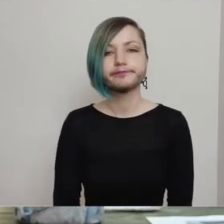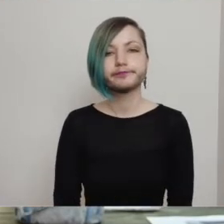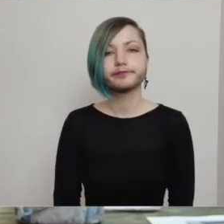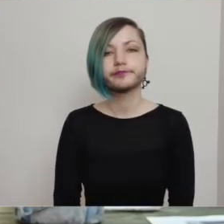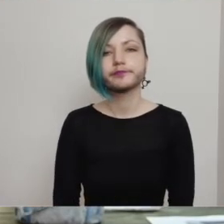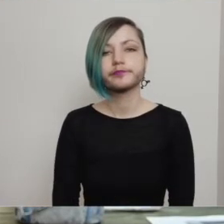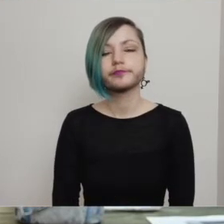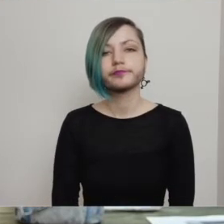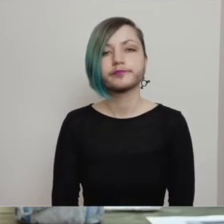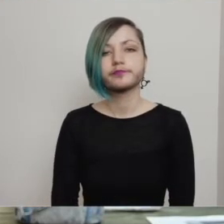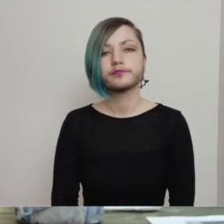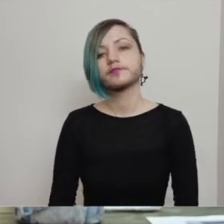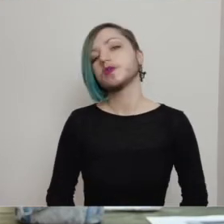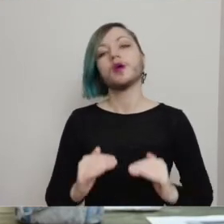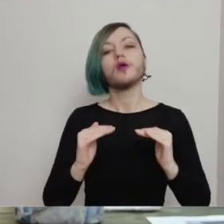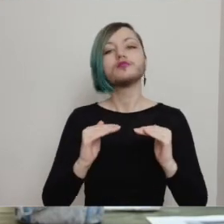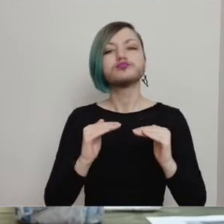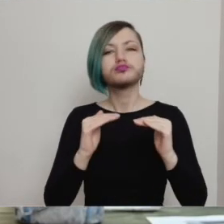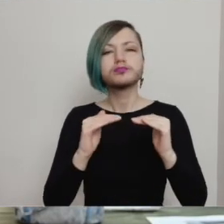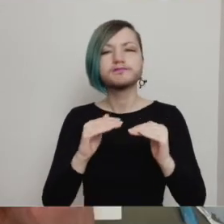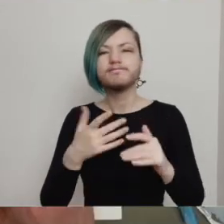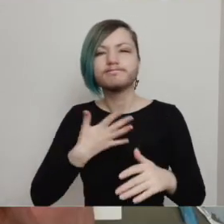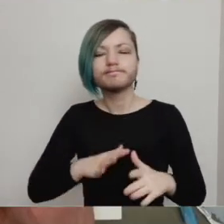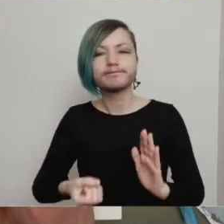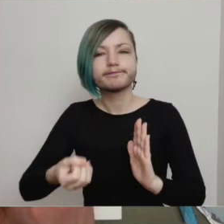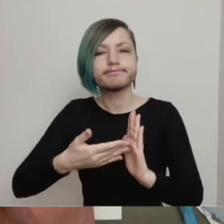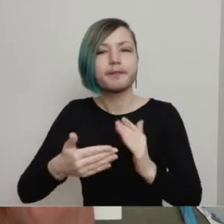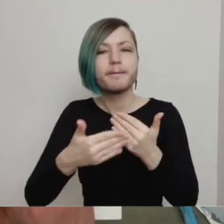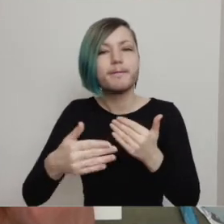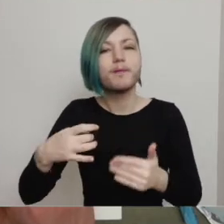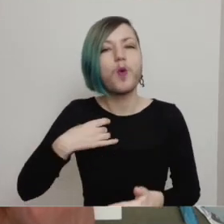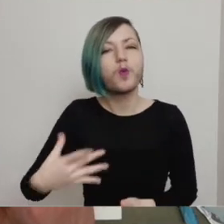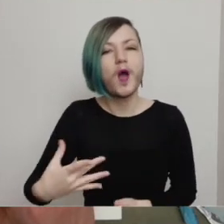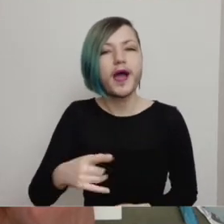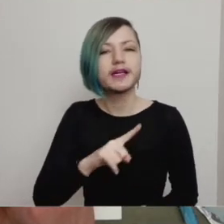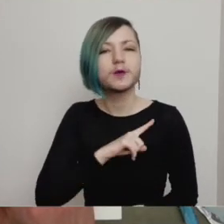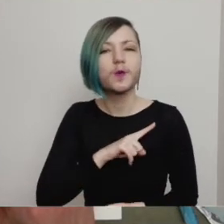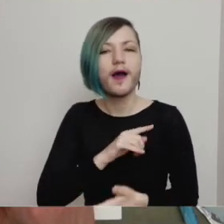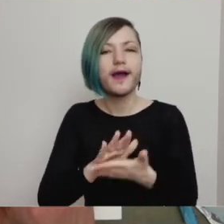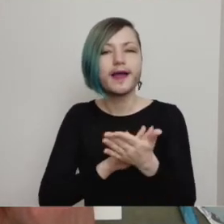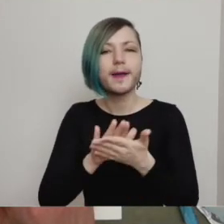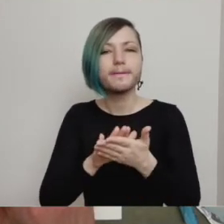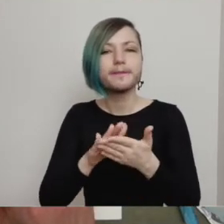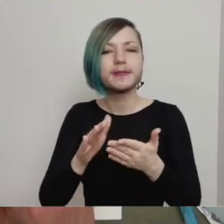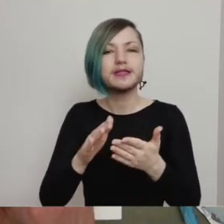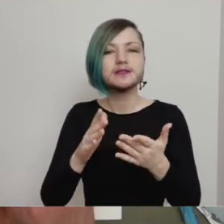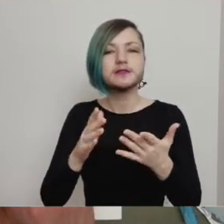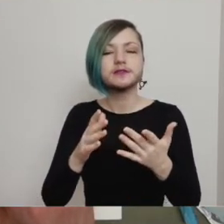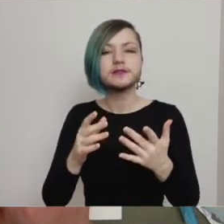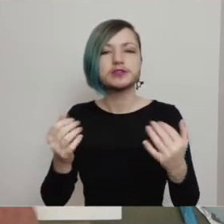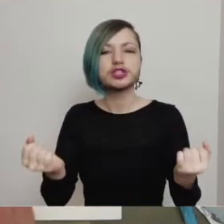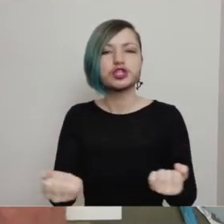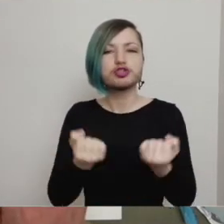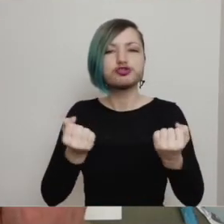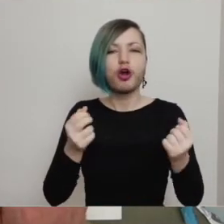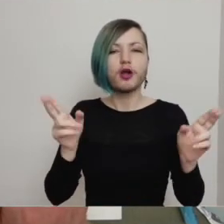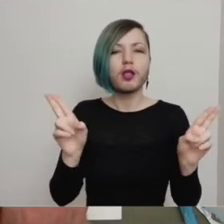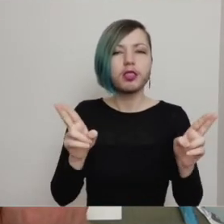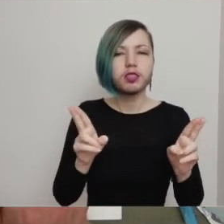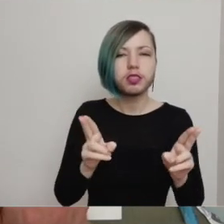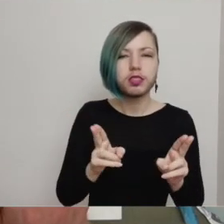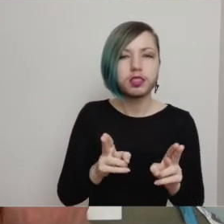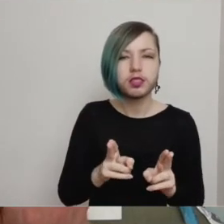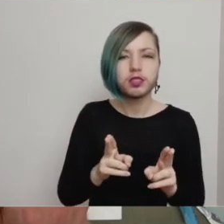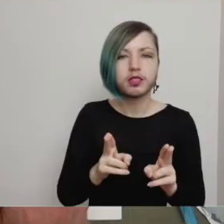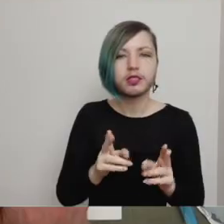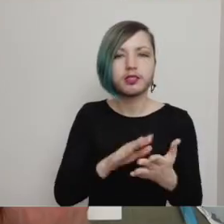And as I go up, I'm actually just going to add a little bit of white to it, just so it gets, you know, that sort of strong yellow becomes a little